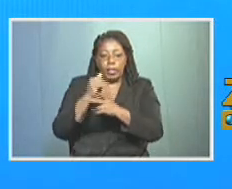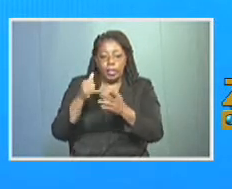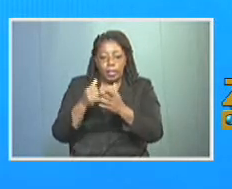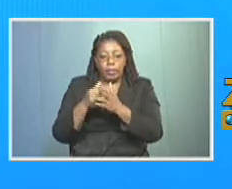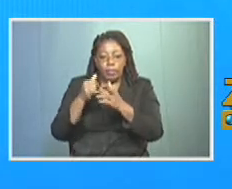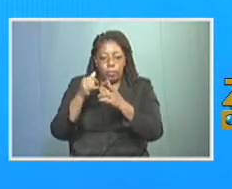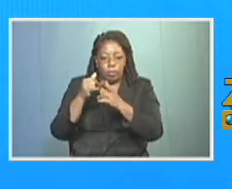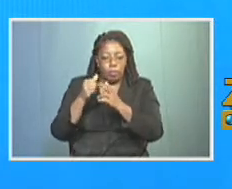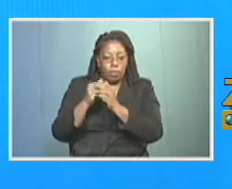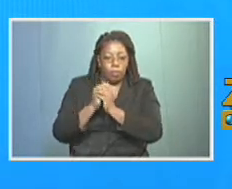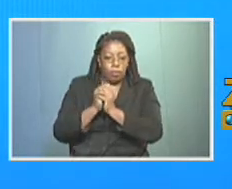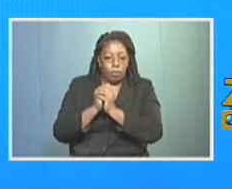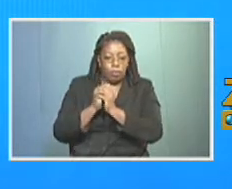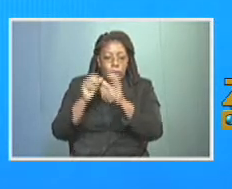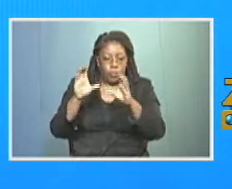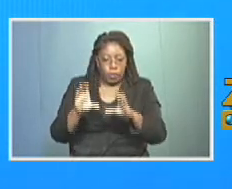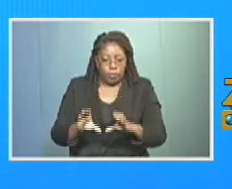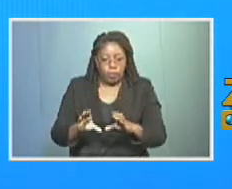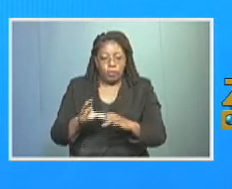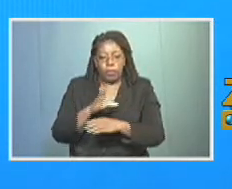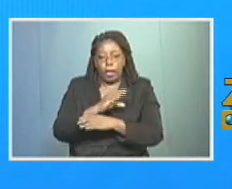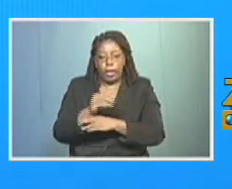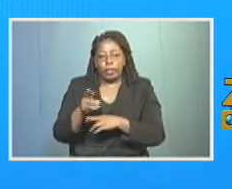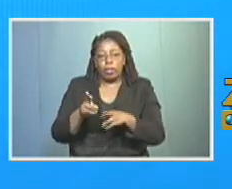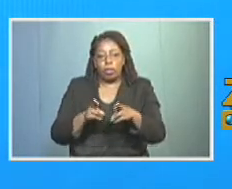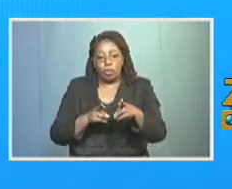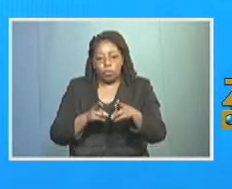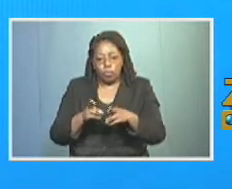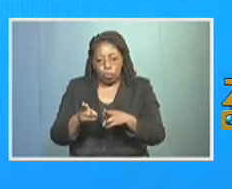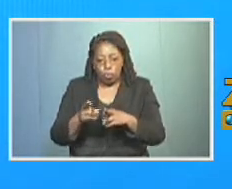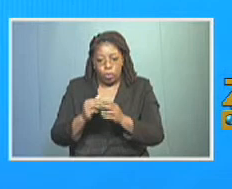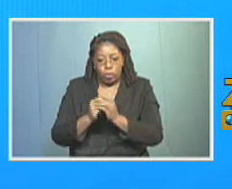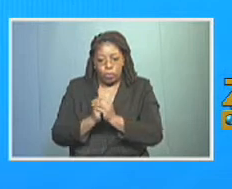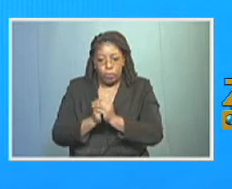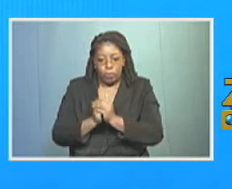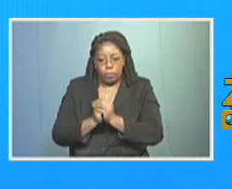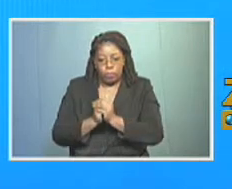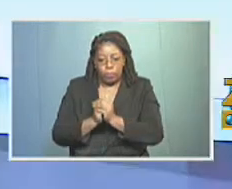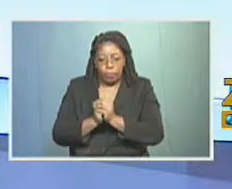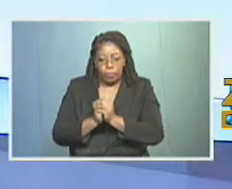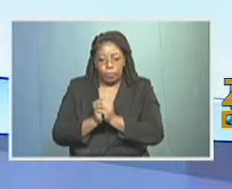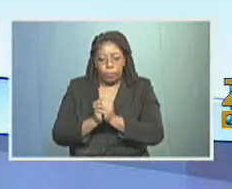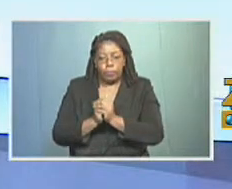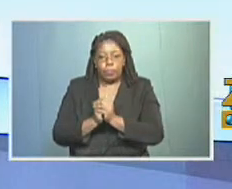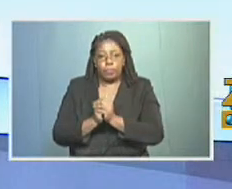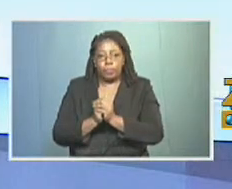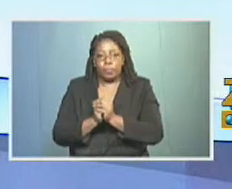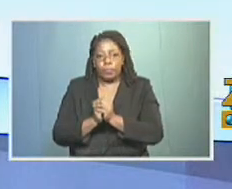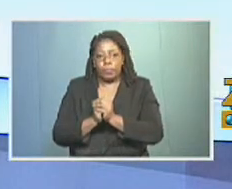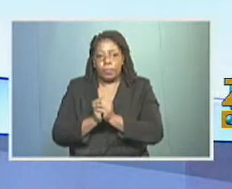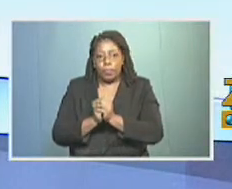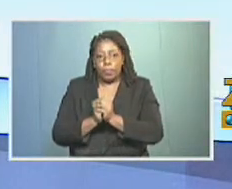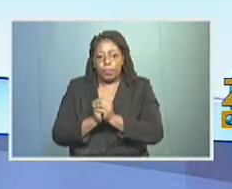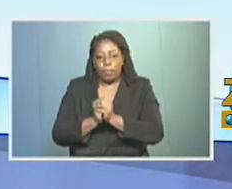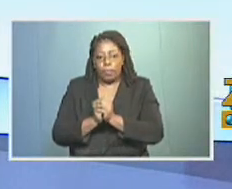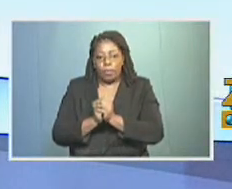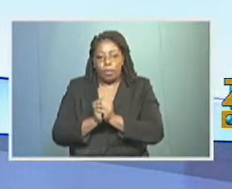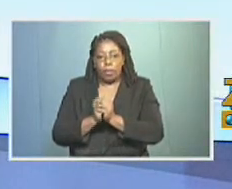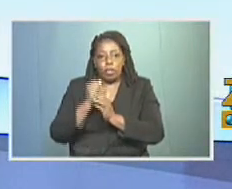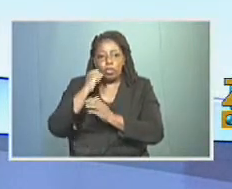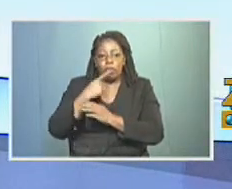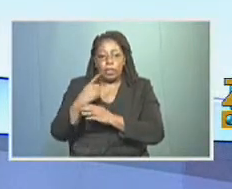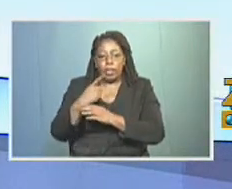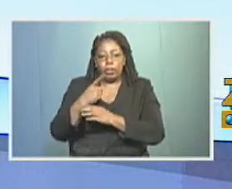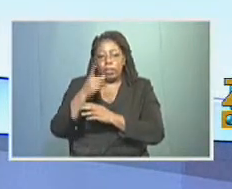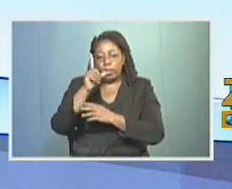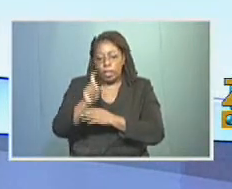effective enforcement do control and restrain behavior. Paul suggests stronger